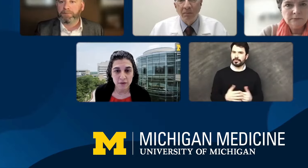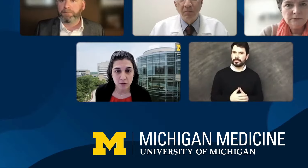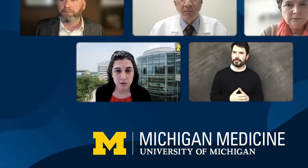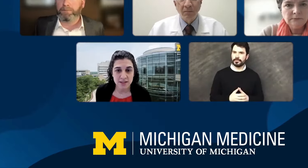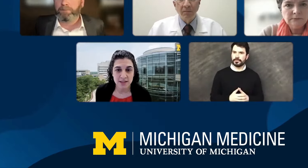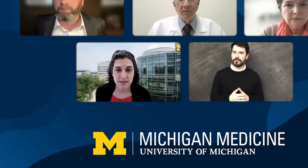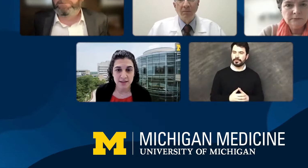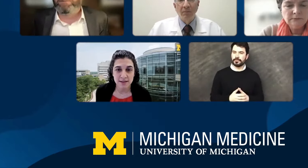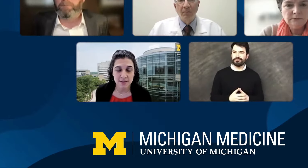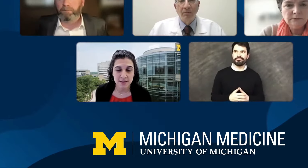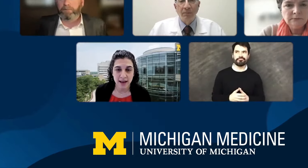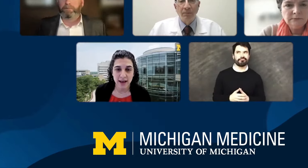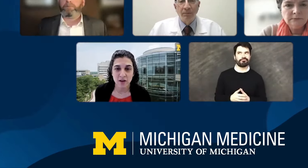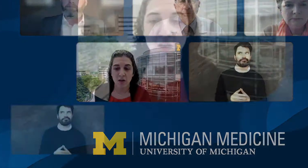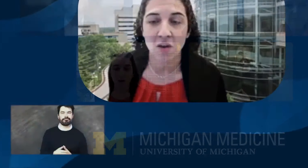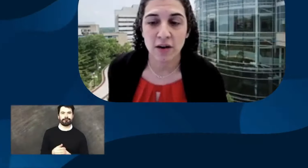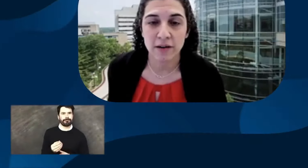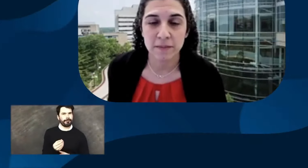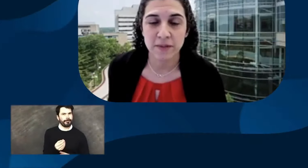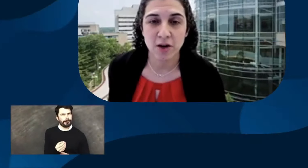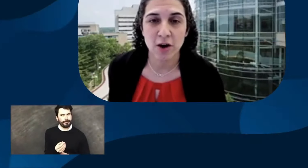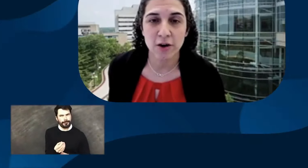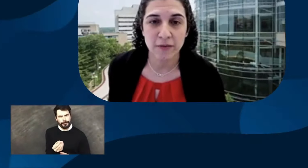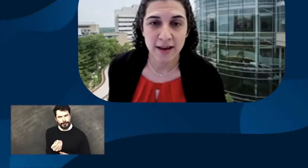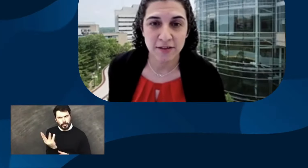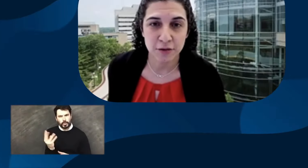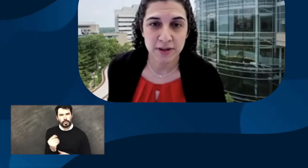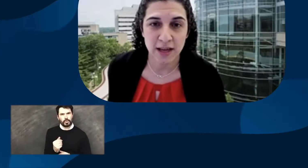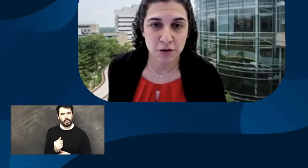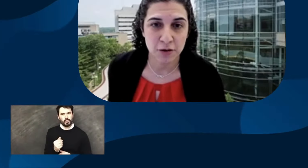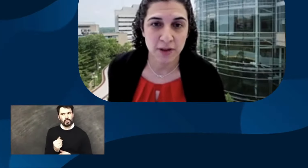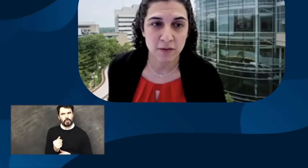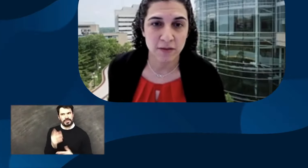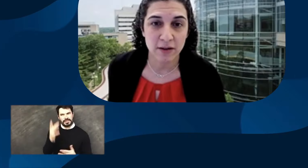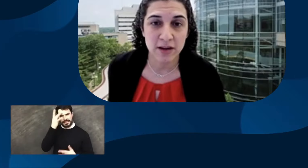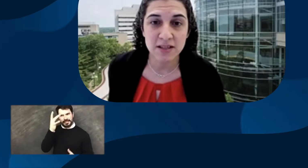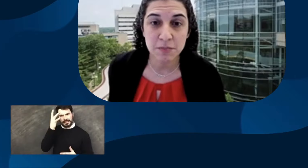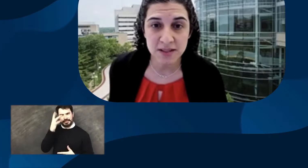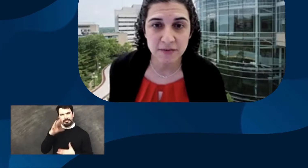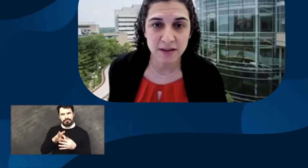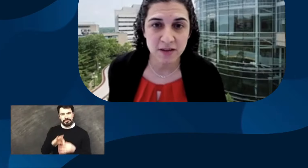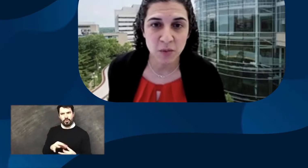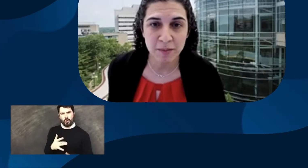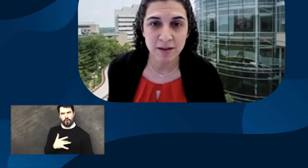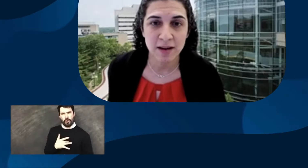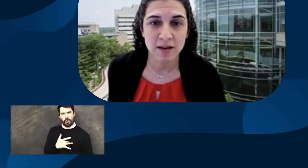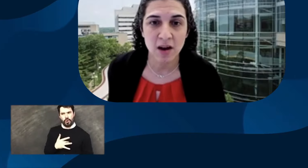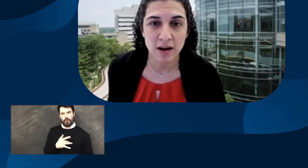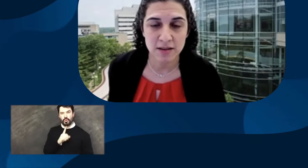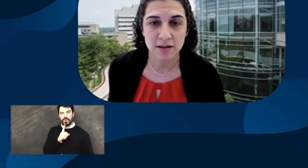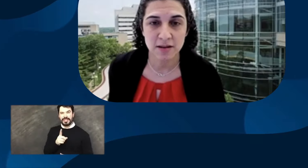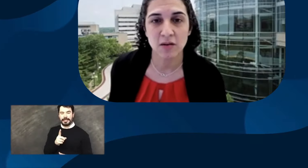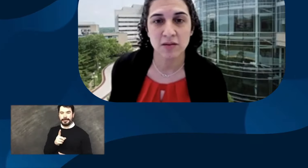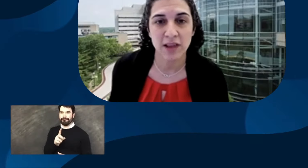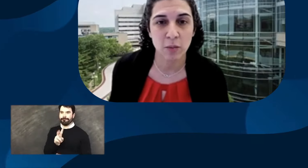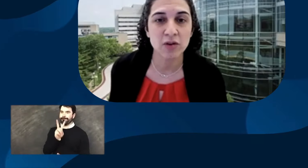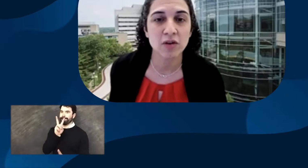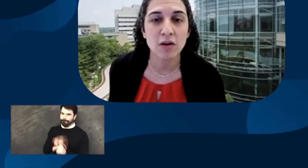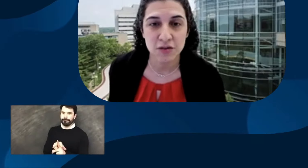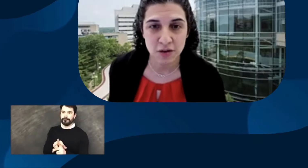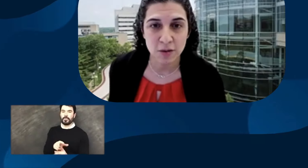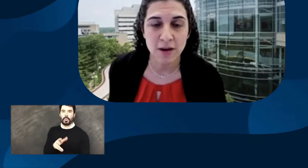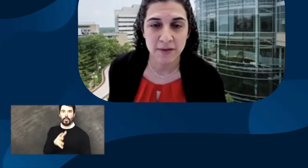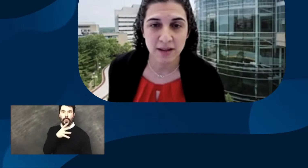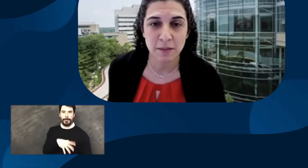There are very few diseases that are cardiovascular in nature that are very specific to women and that